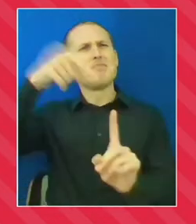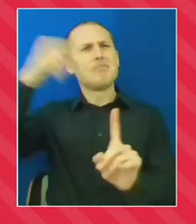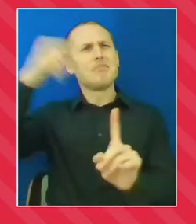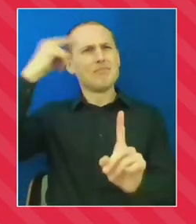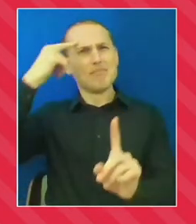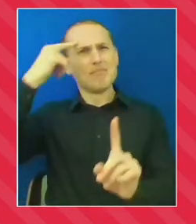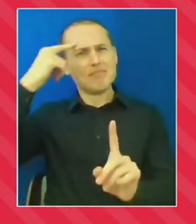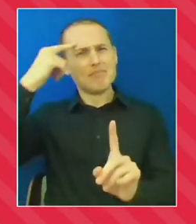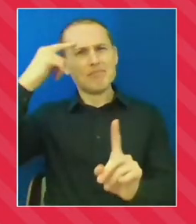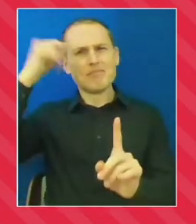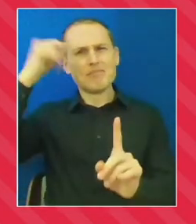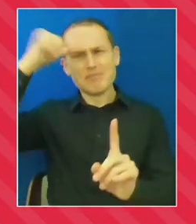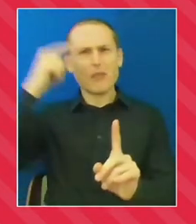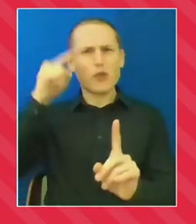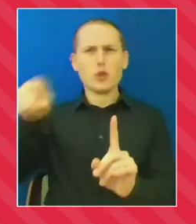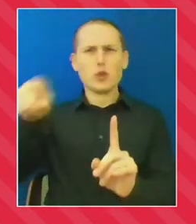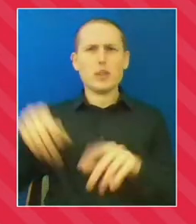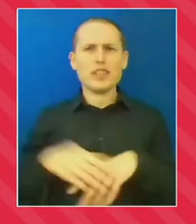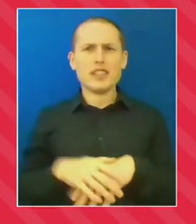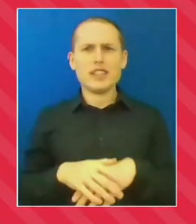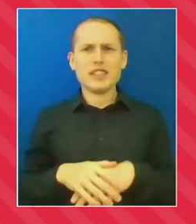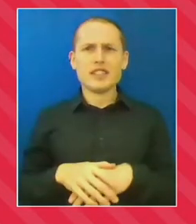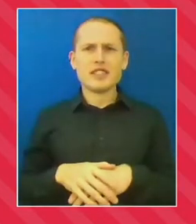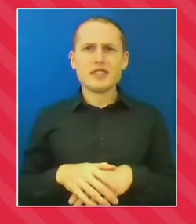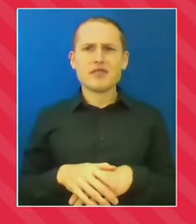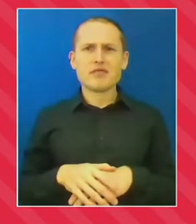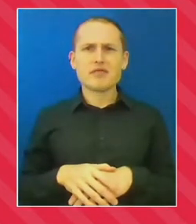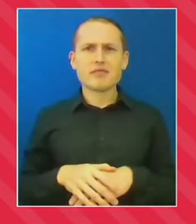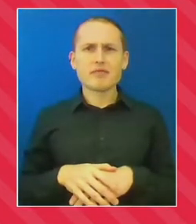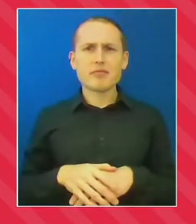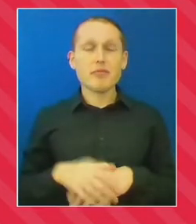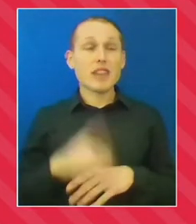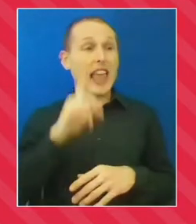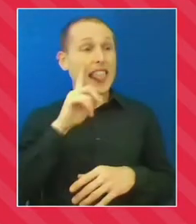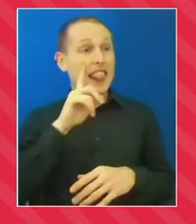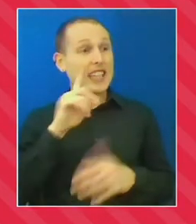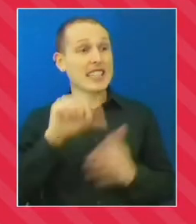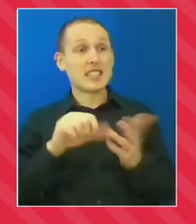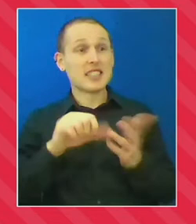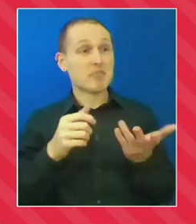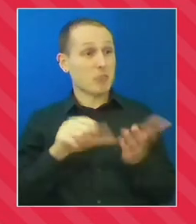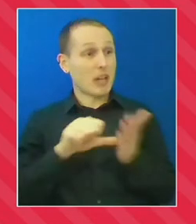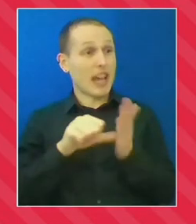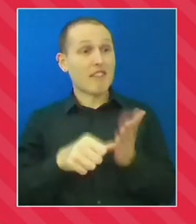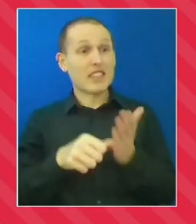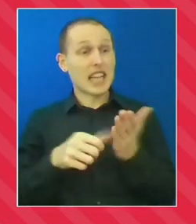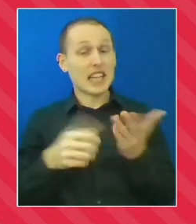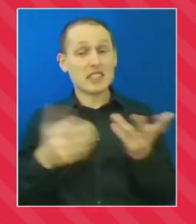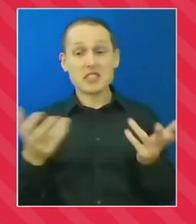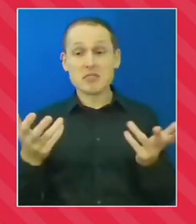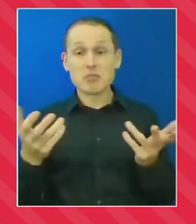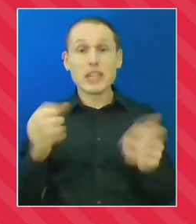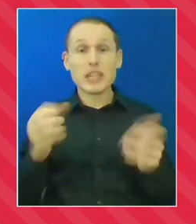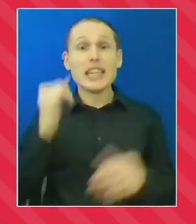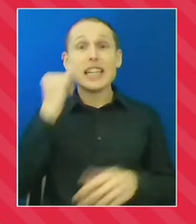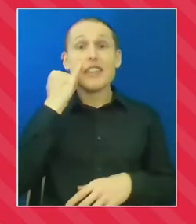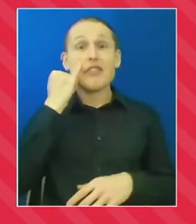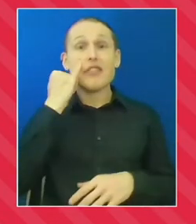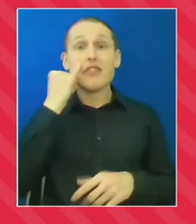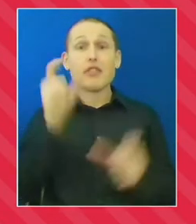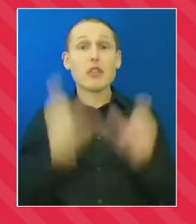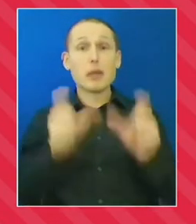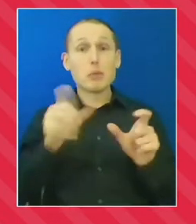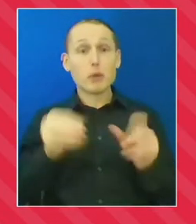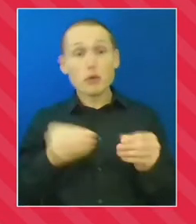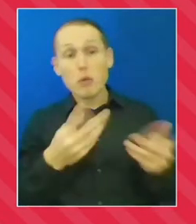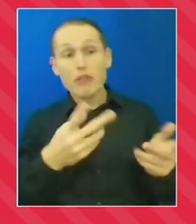that if you give people the opportunity, they want to do the right thing. The right